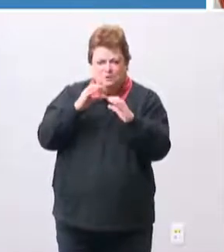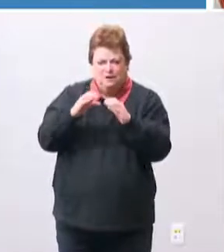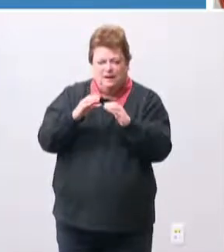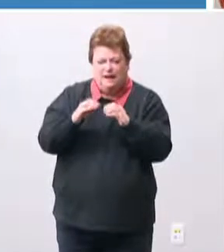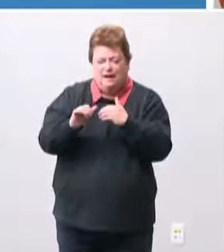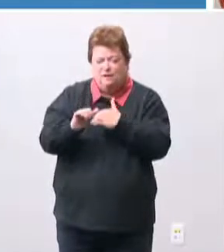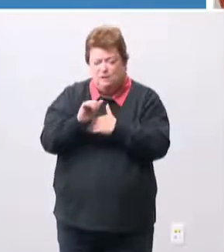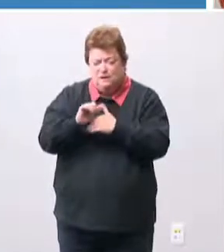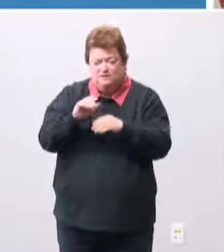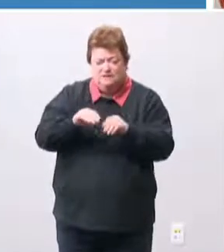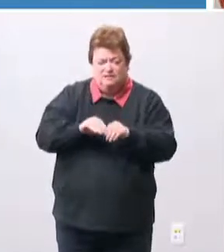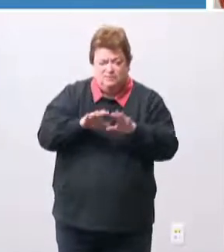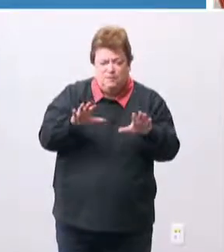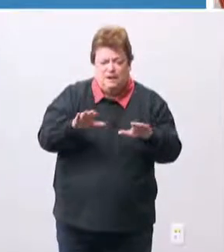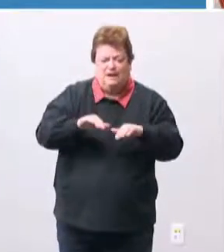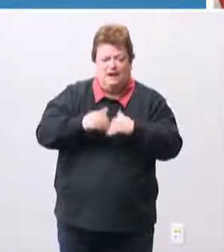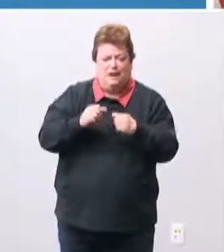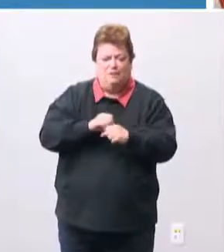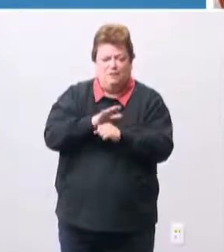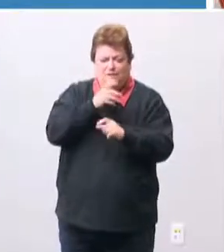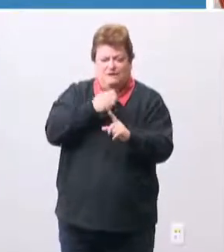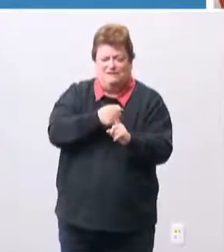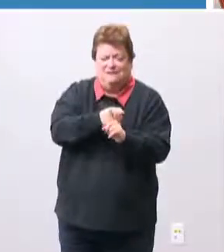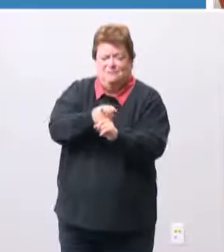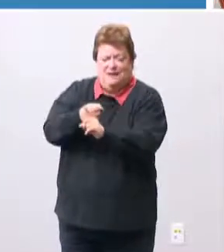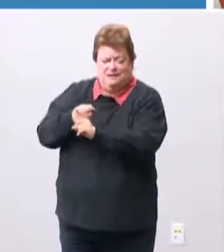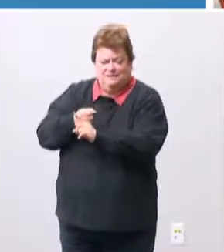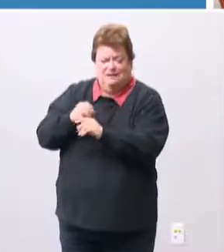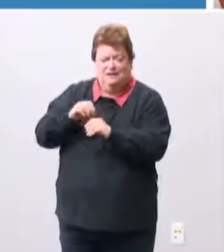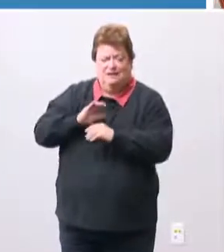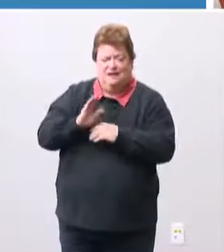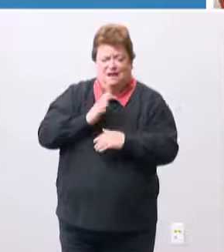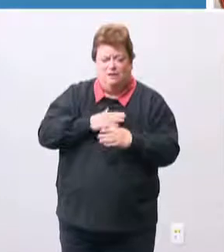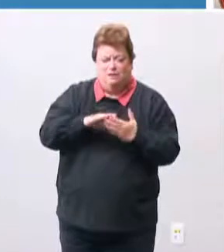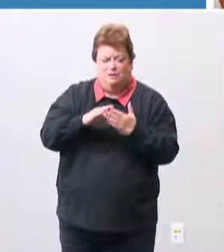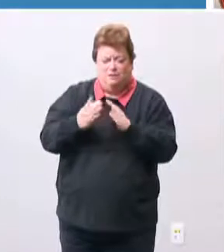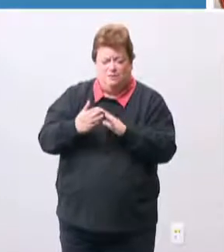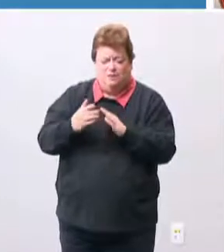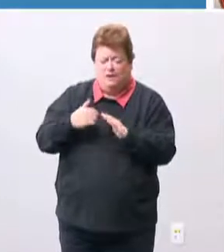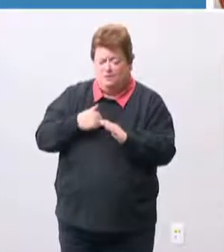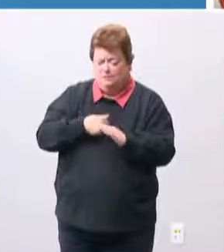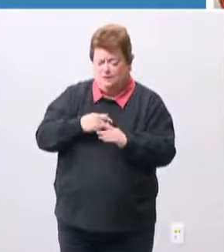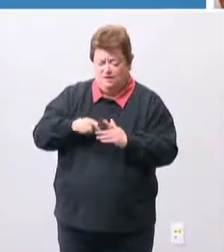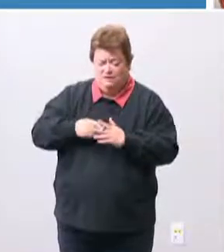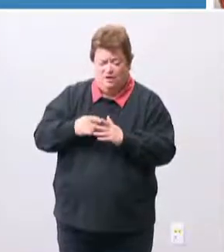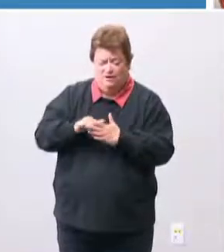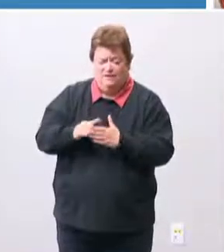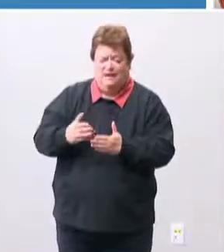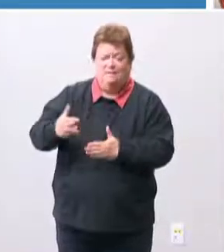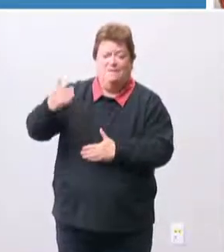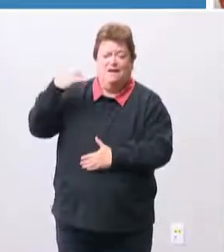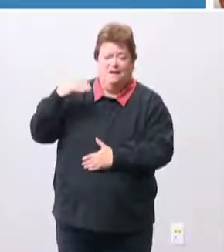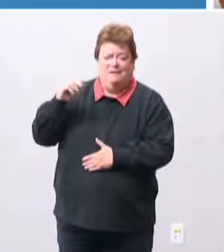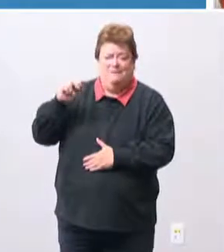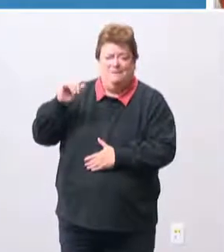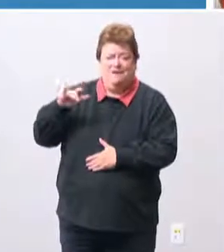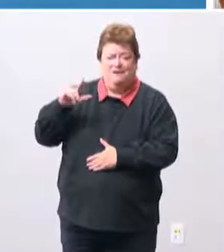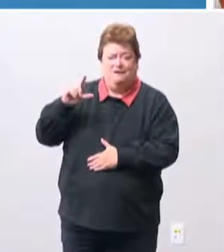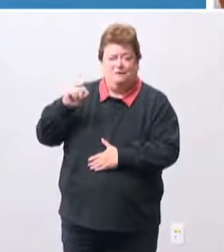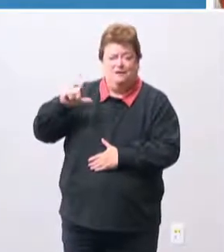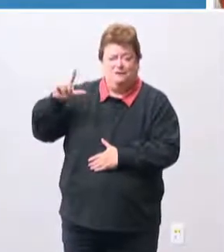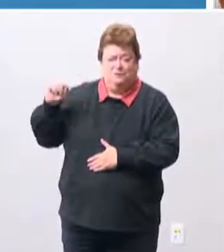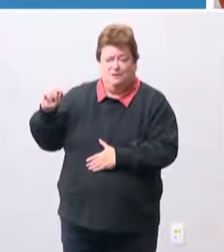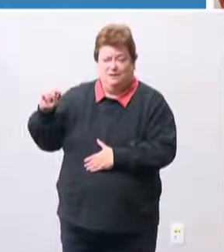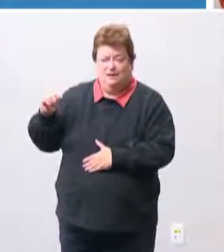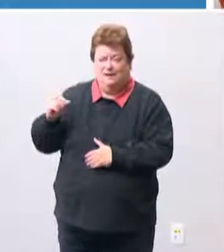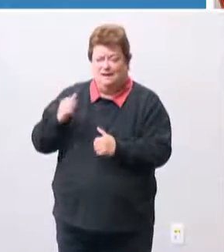impact of COVID-19 in the community, and has been in place since its inception in May of 2020. Each